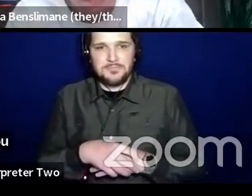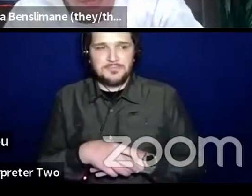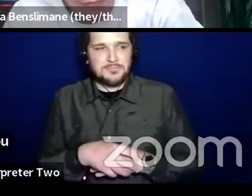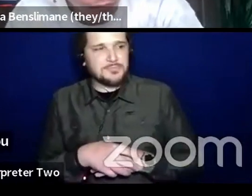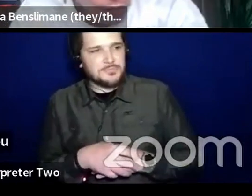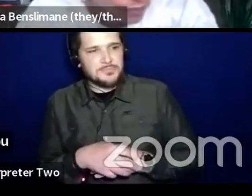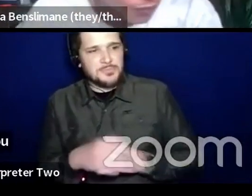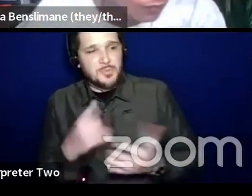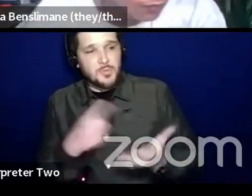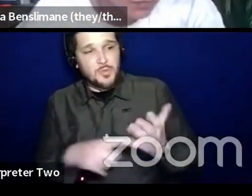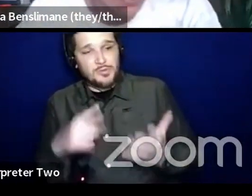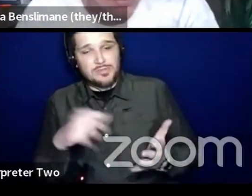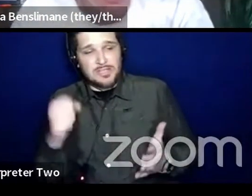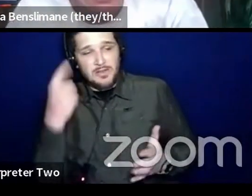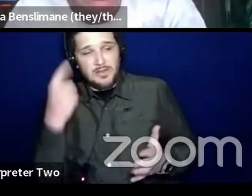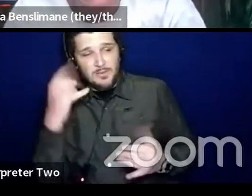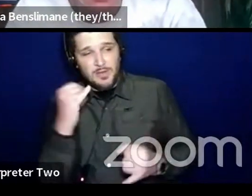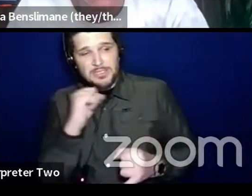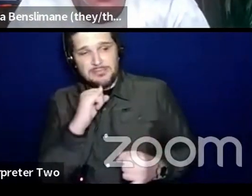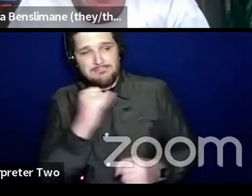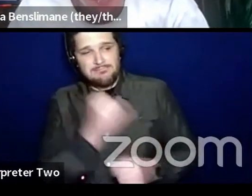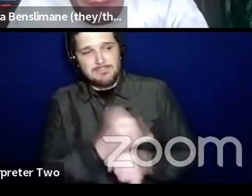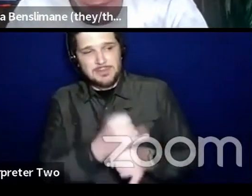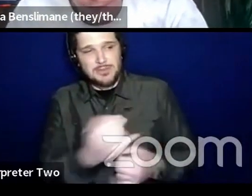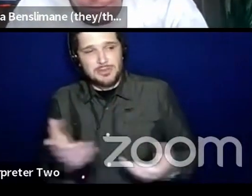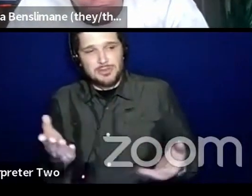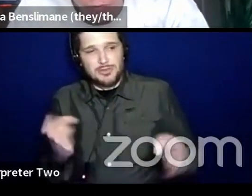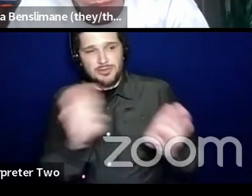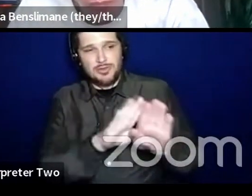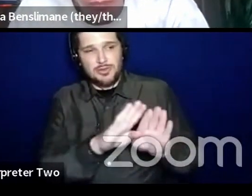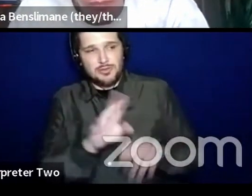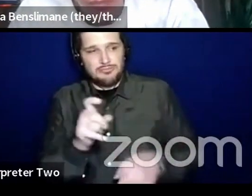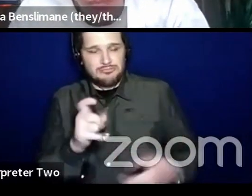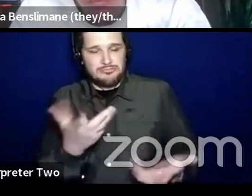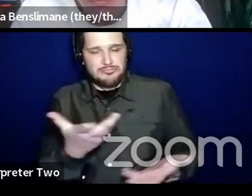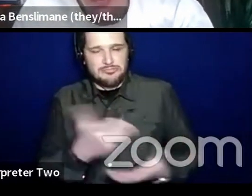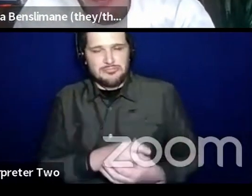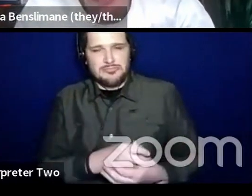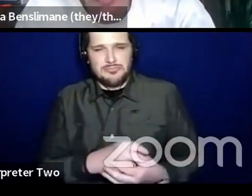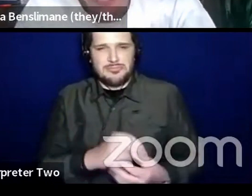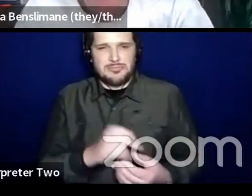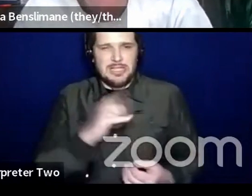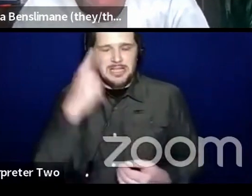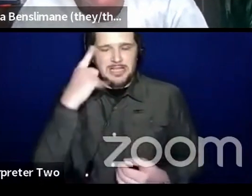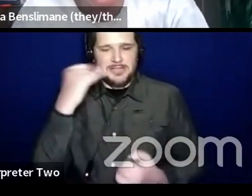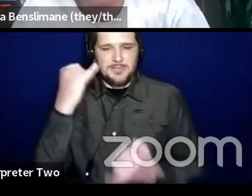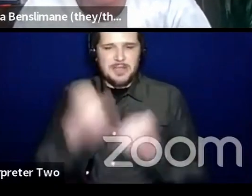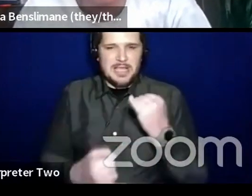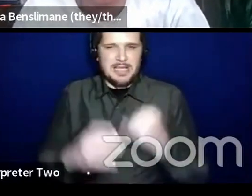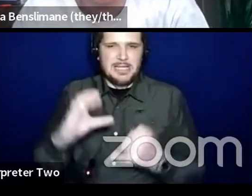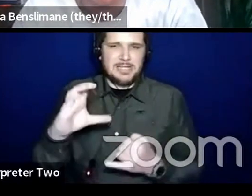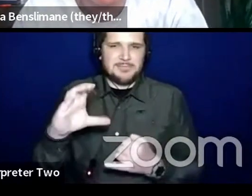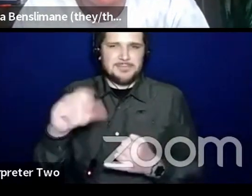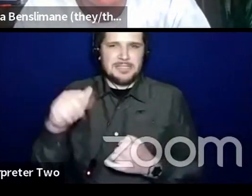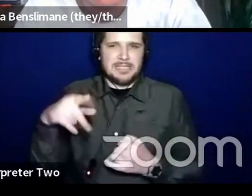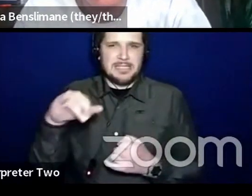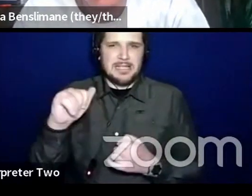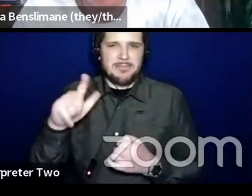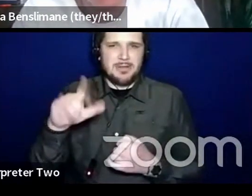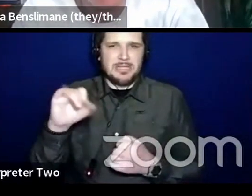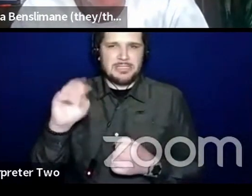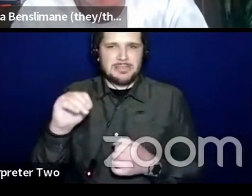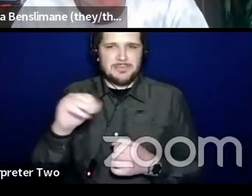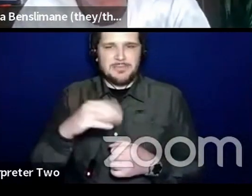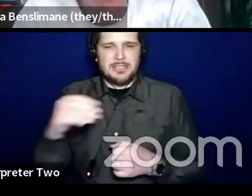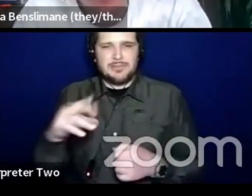what will it take for institutions to close? I think an end to capitalism and a massive restructuring of